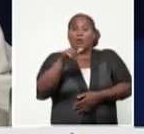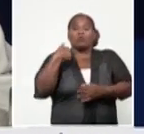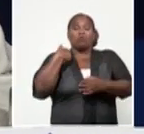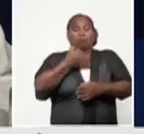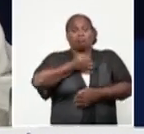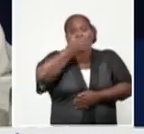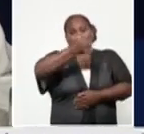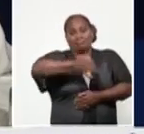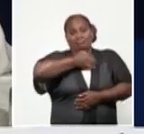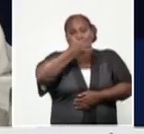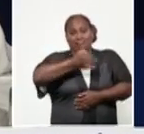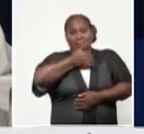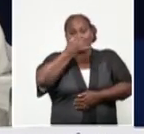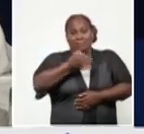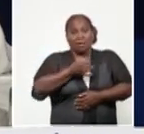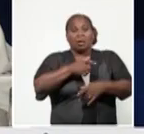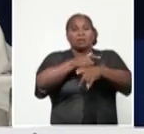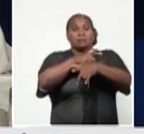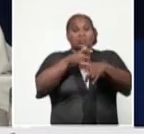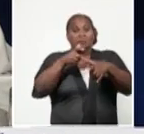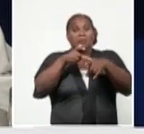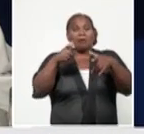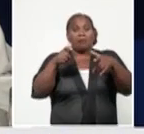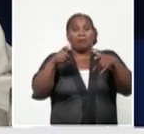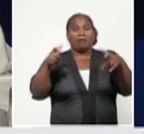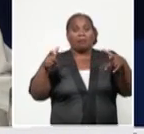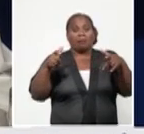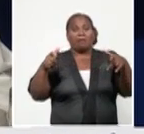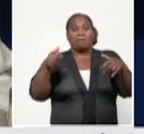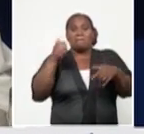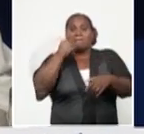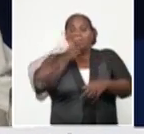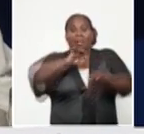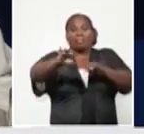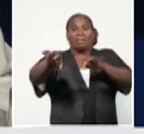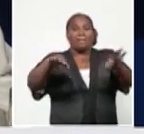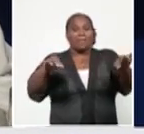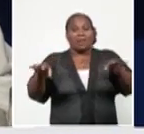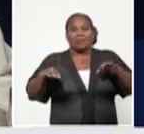order to detect the highest number of infected people as possible.